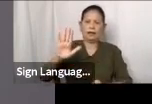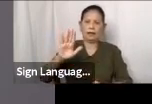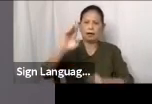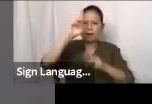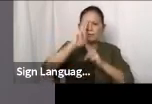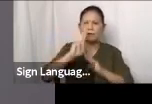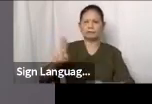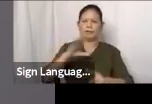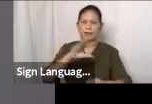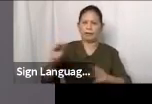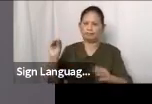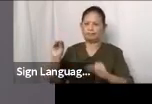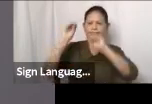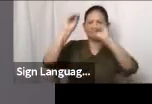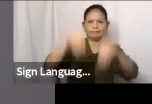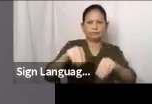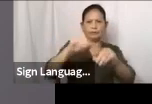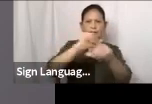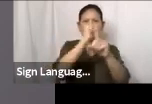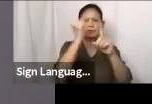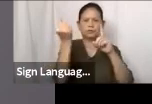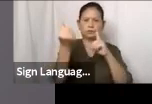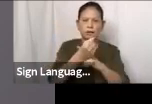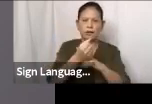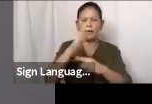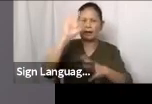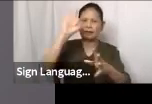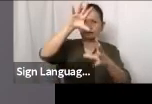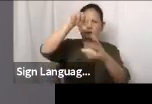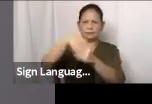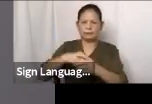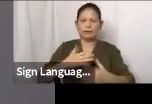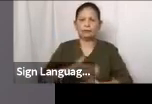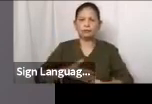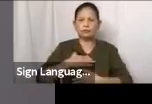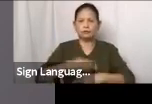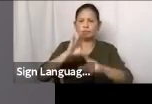society, which once they enjoyed in our cultural and social life.